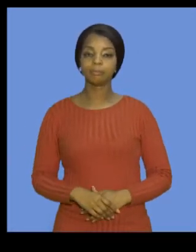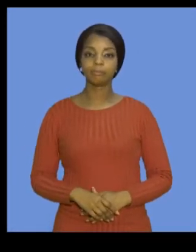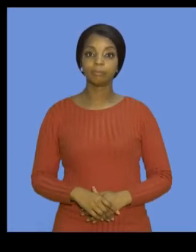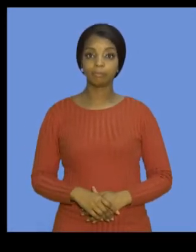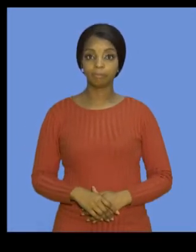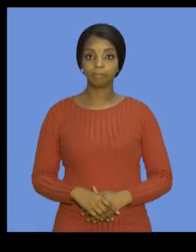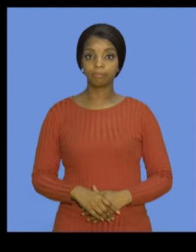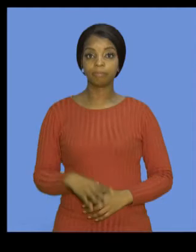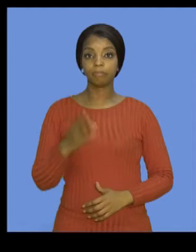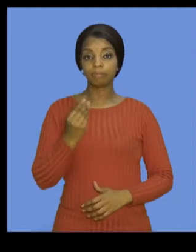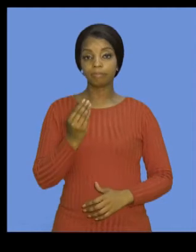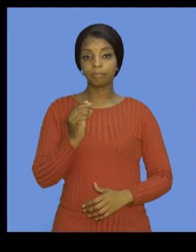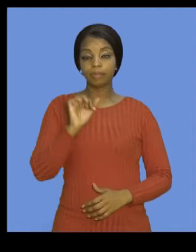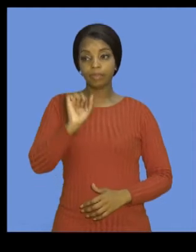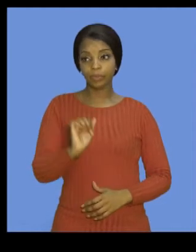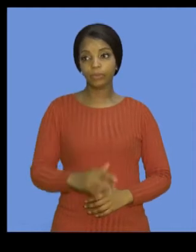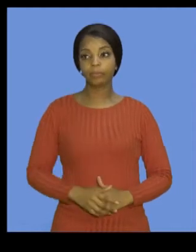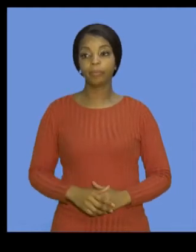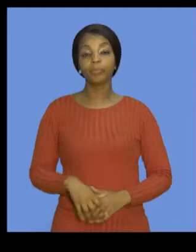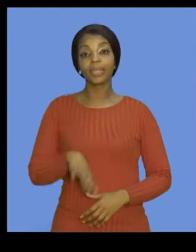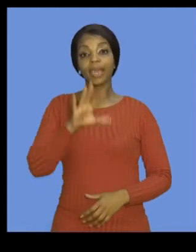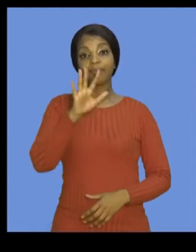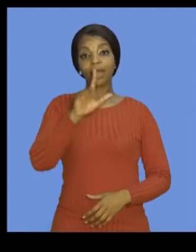5,768. So this will be